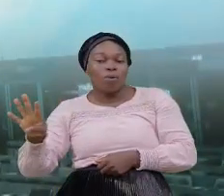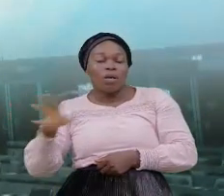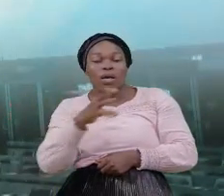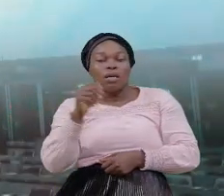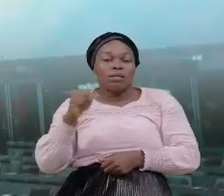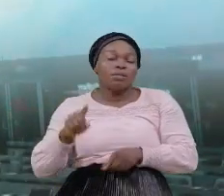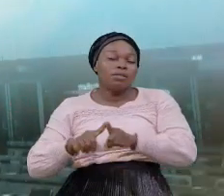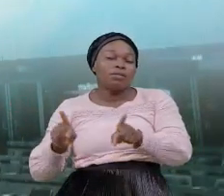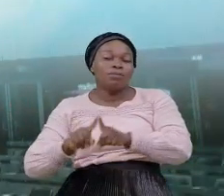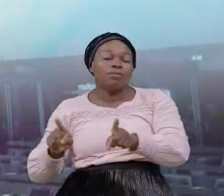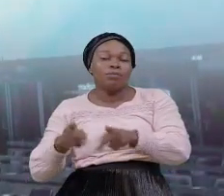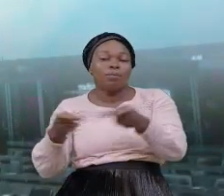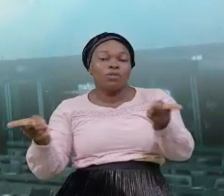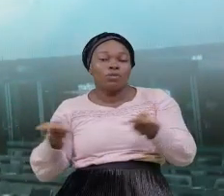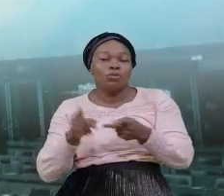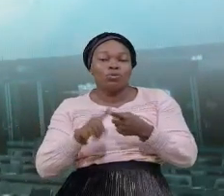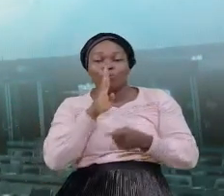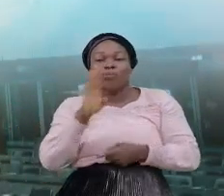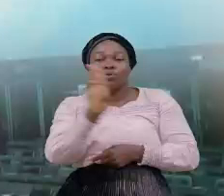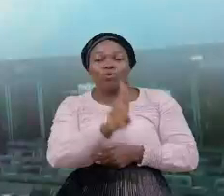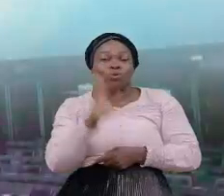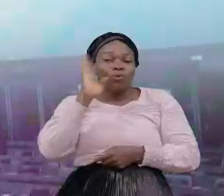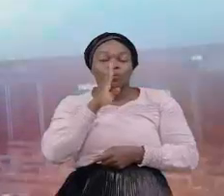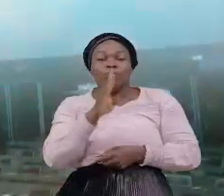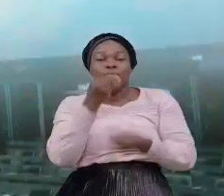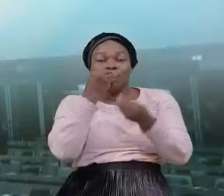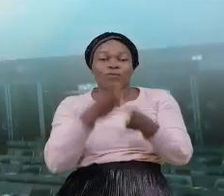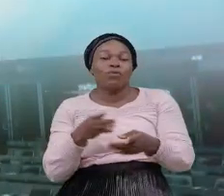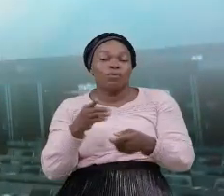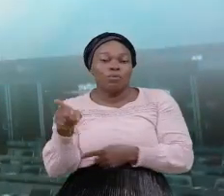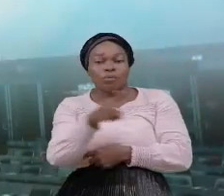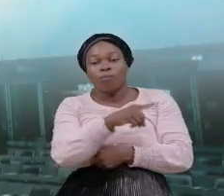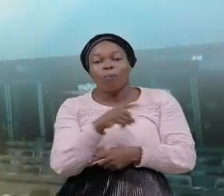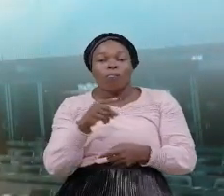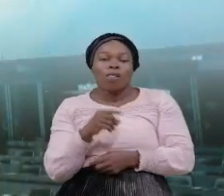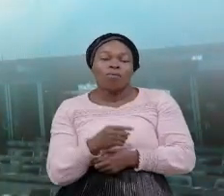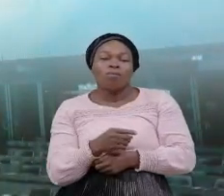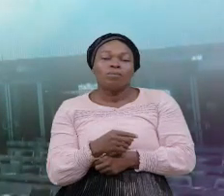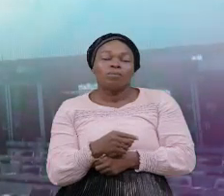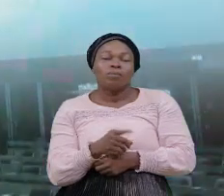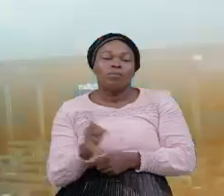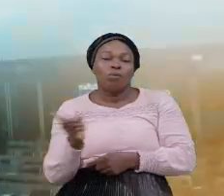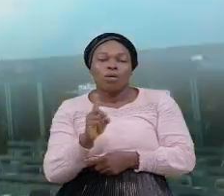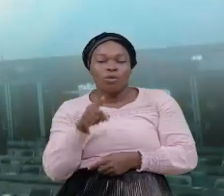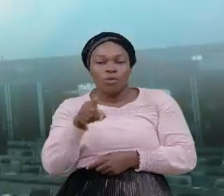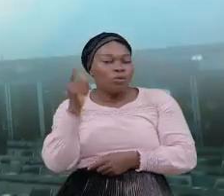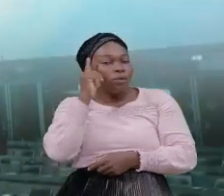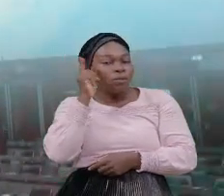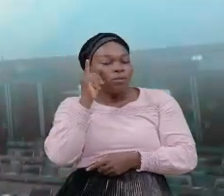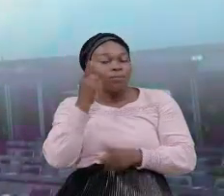told in your own local area there, where you are listening, right? So let's ensure